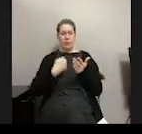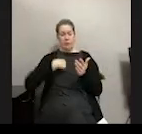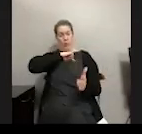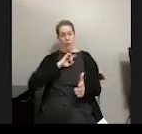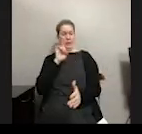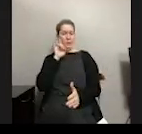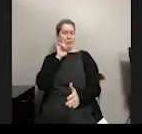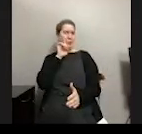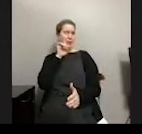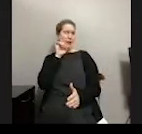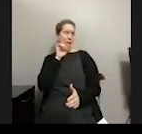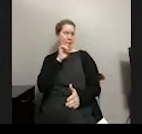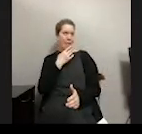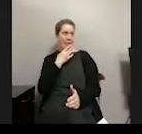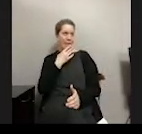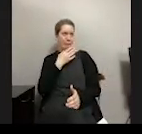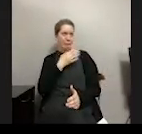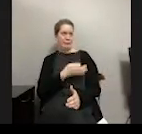as bureaucrats.